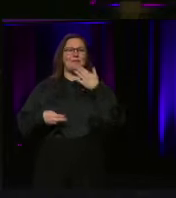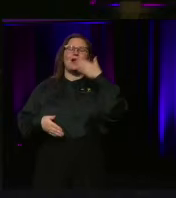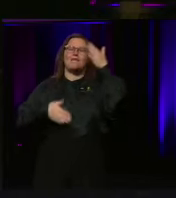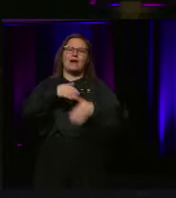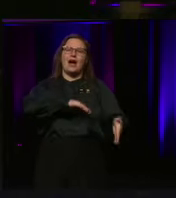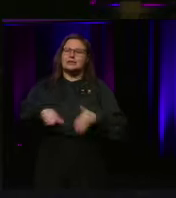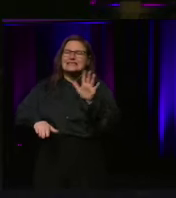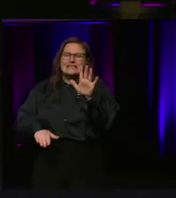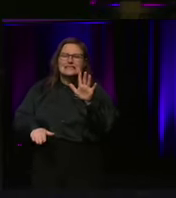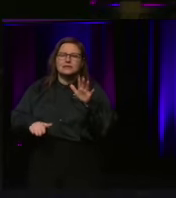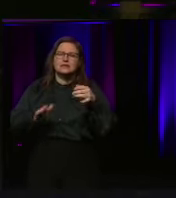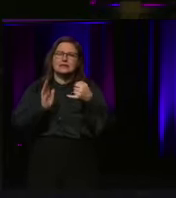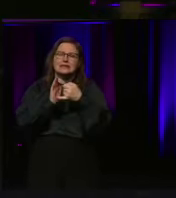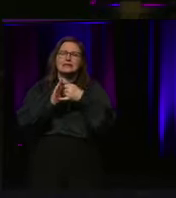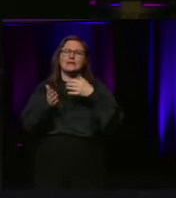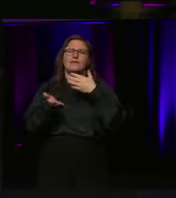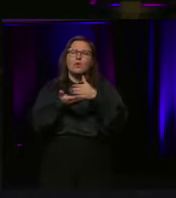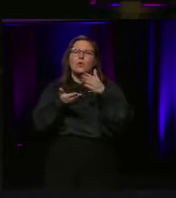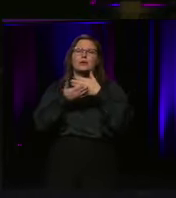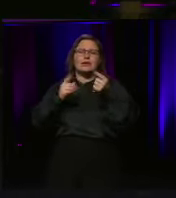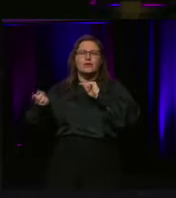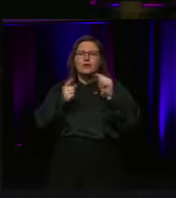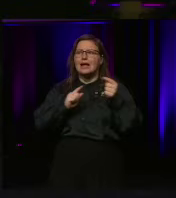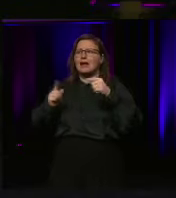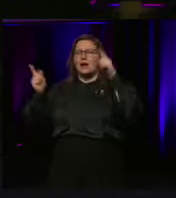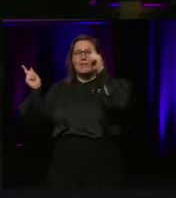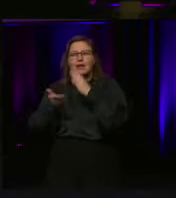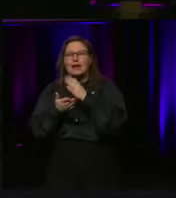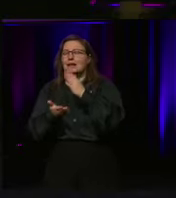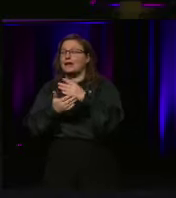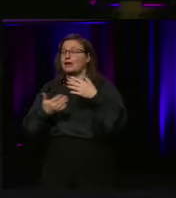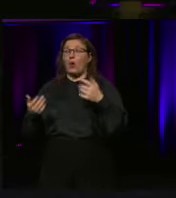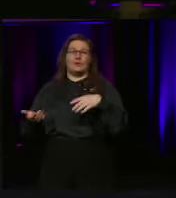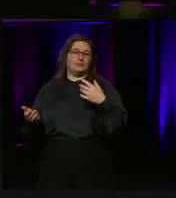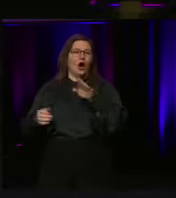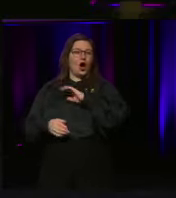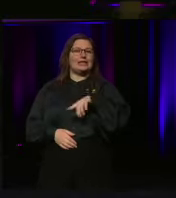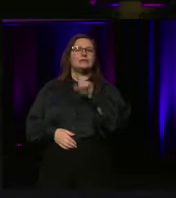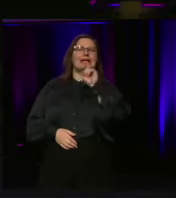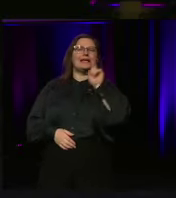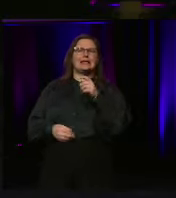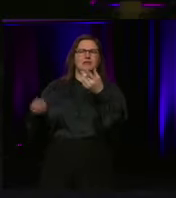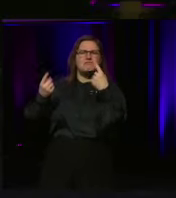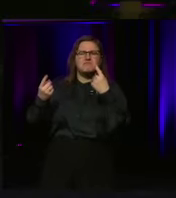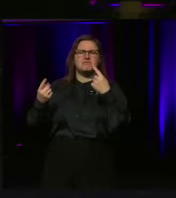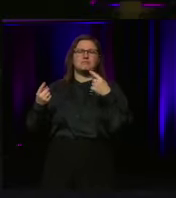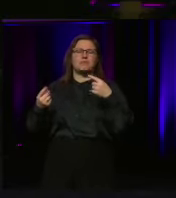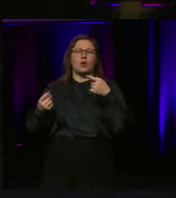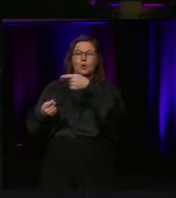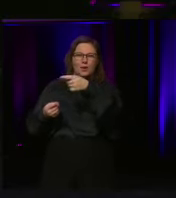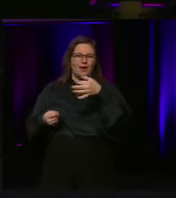human rights discussion alive and critical and operational, as Paul